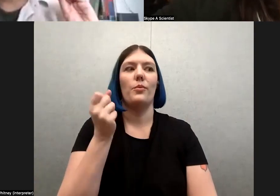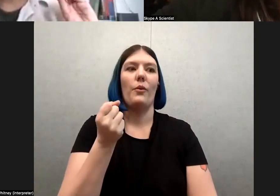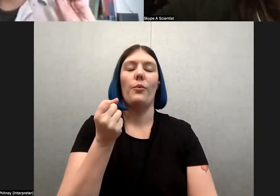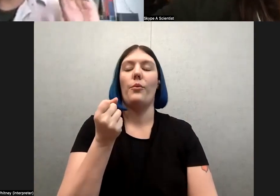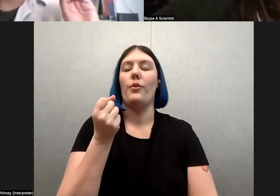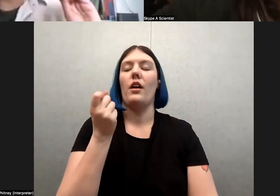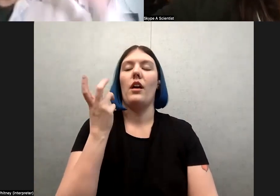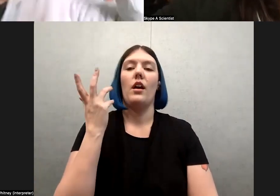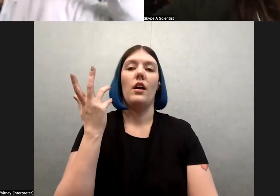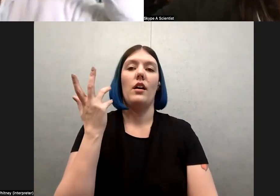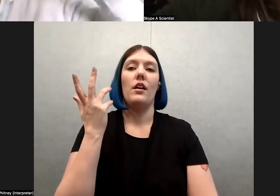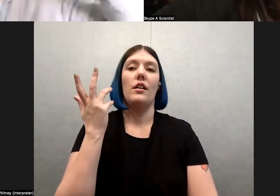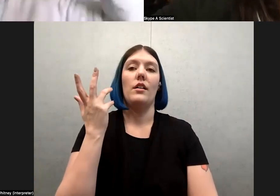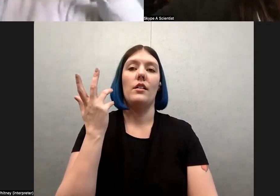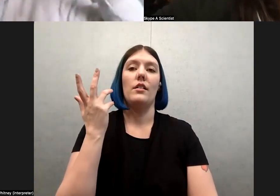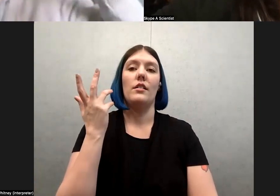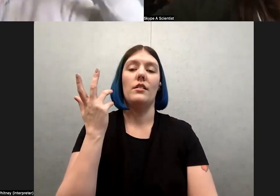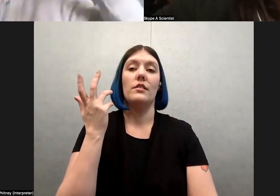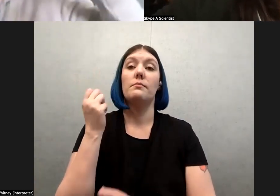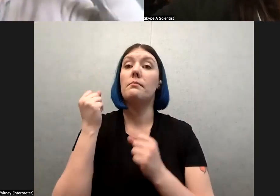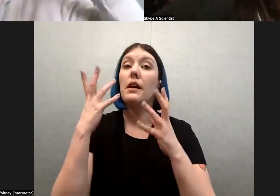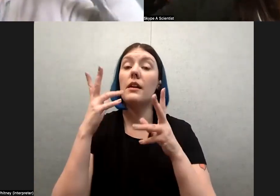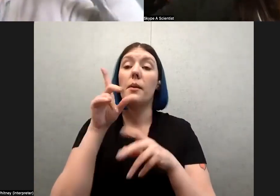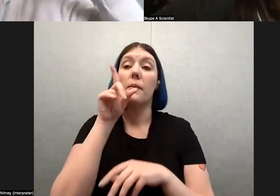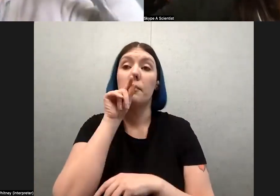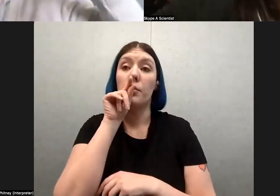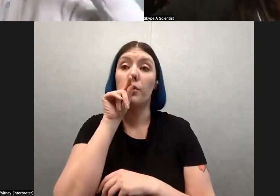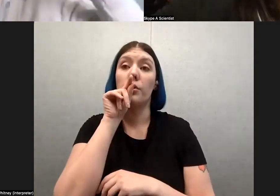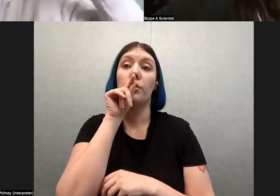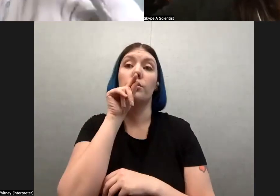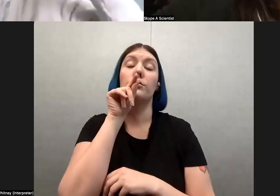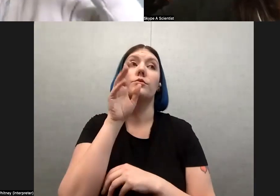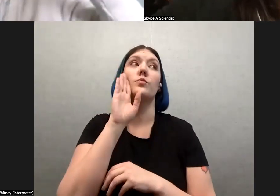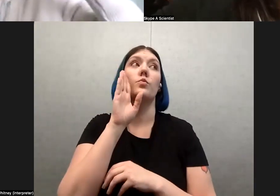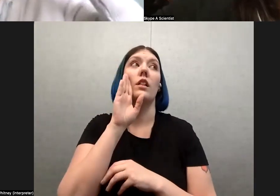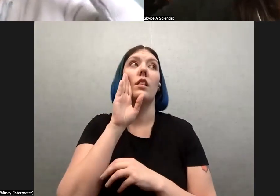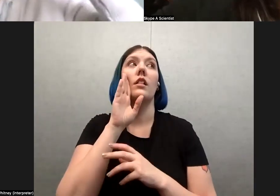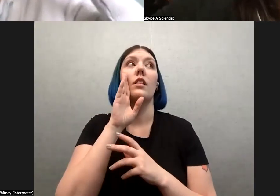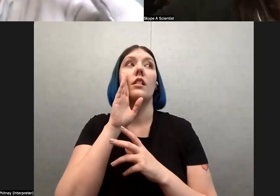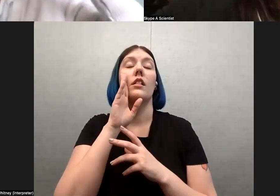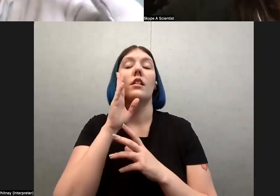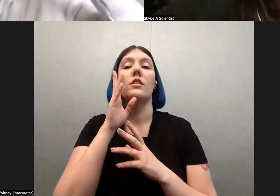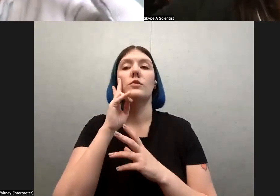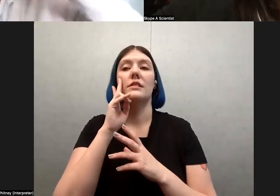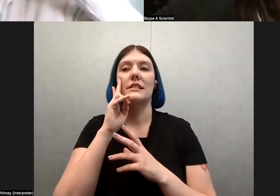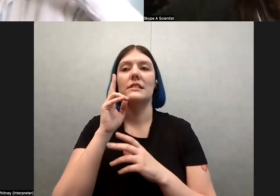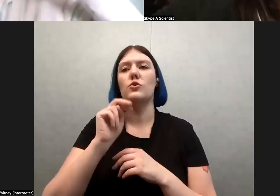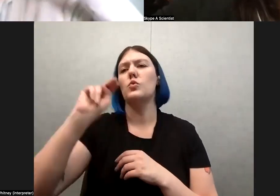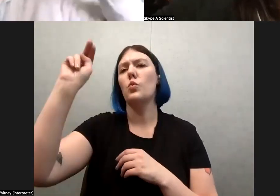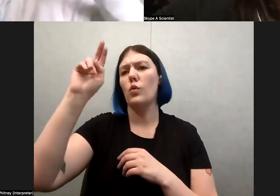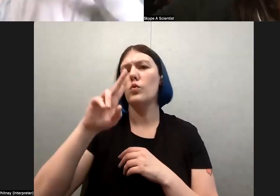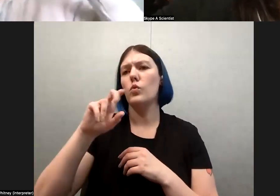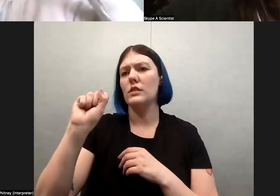there, especially so, a lot of the birds that you'll have in northern areas of the United